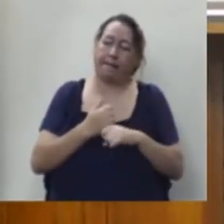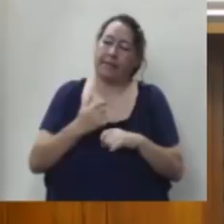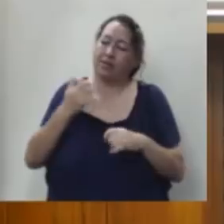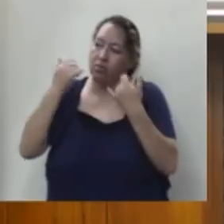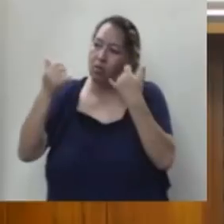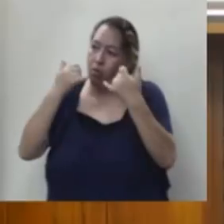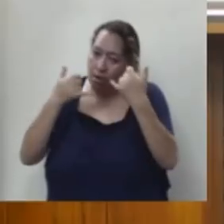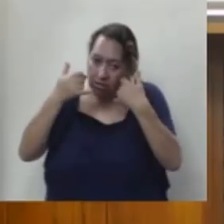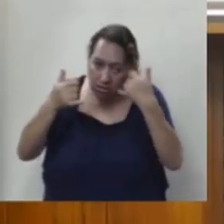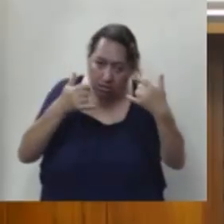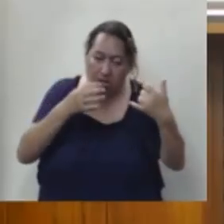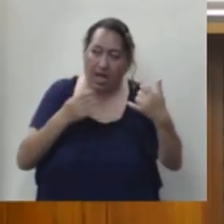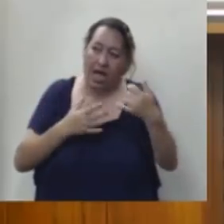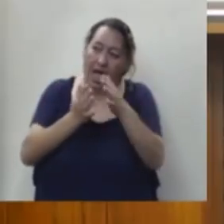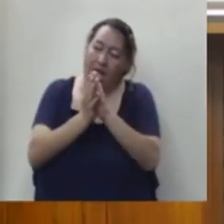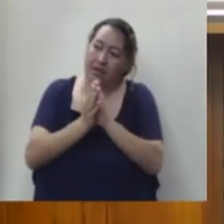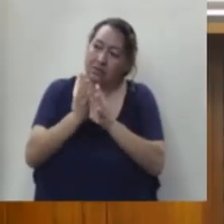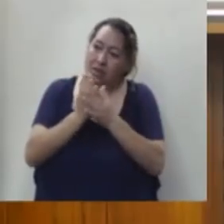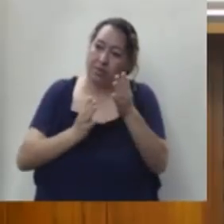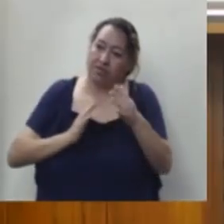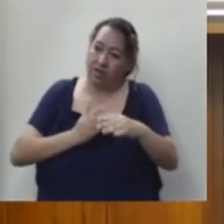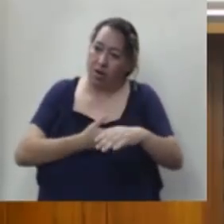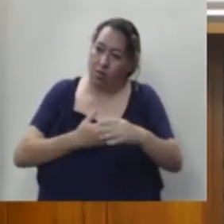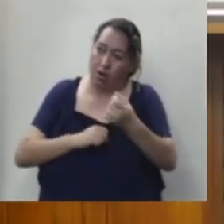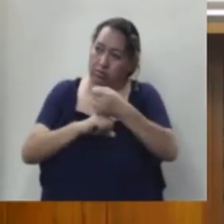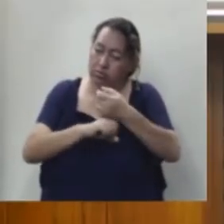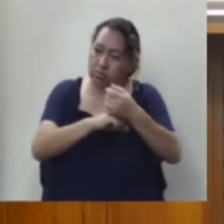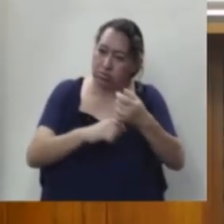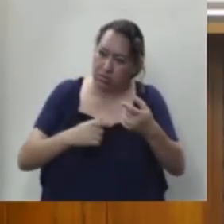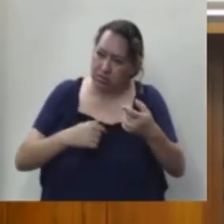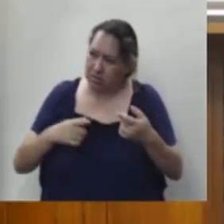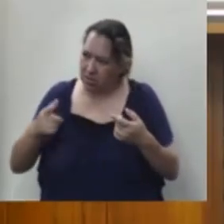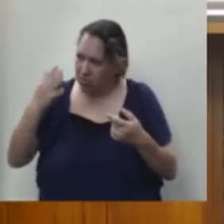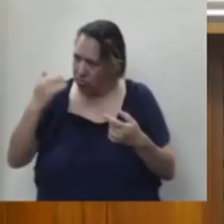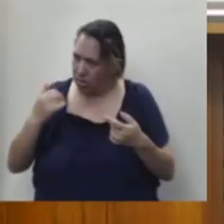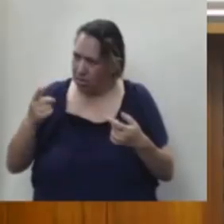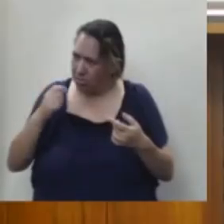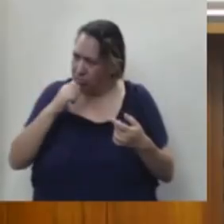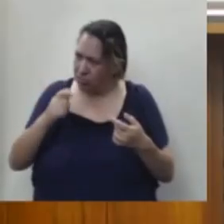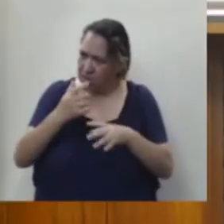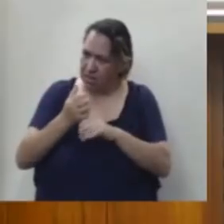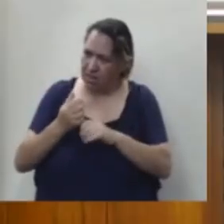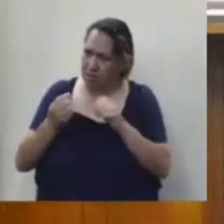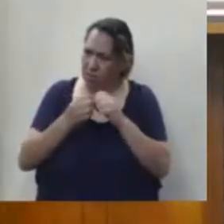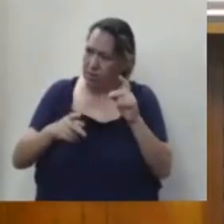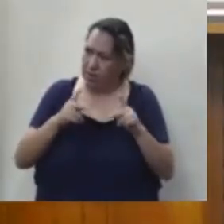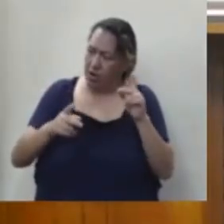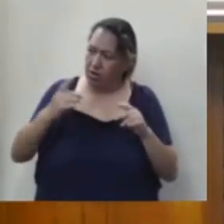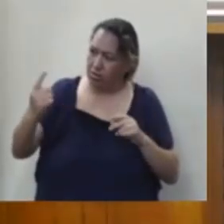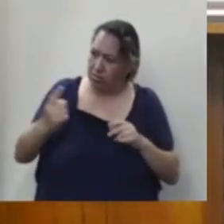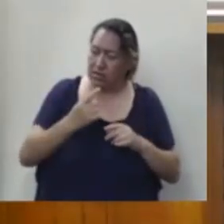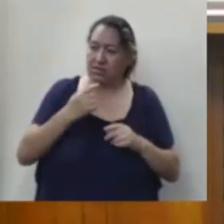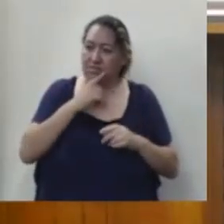of our providers, including private clinics, why are you just not getting any more individuals coming in? It's been slow in the private